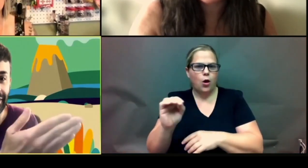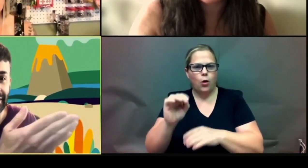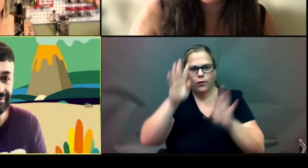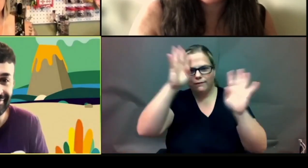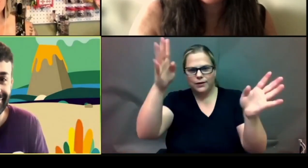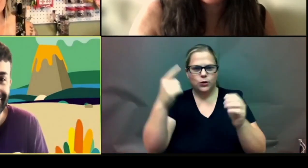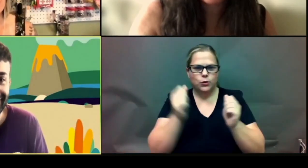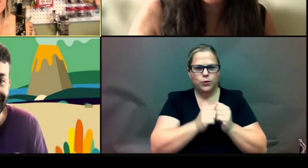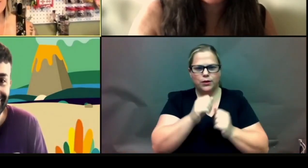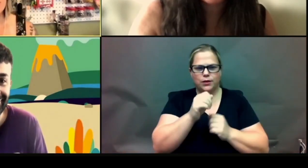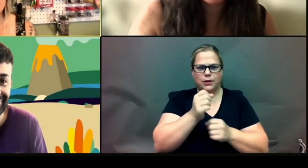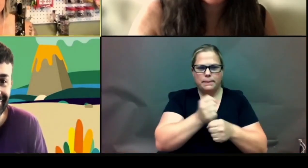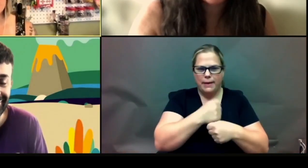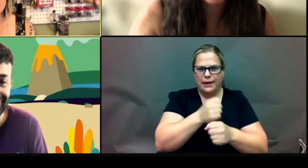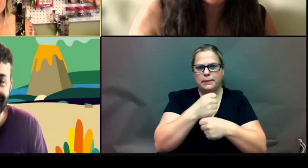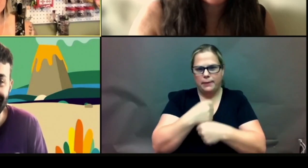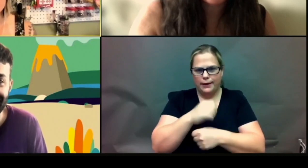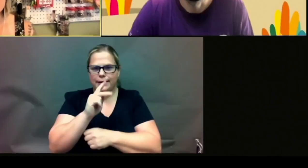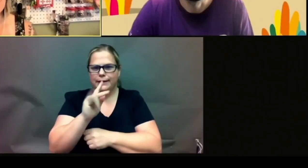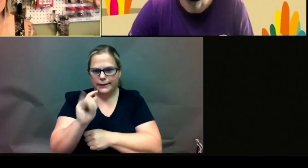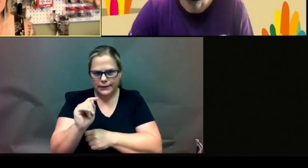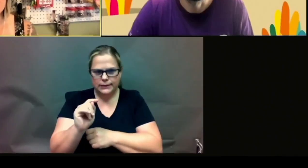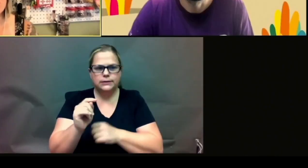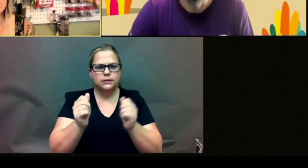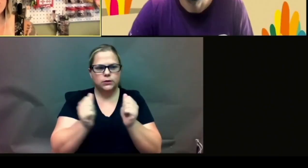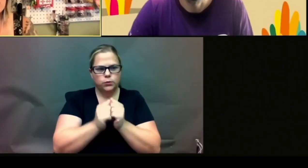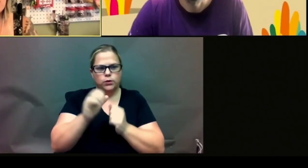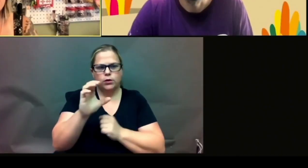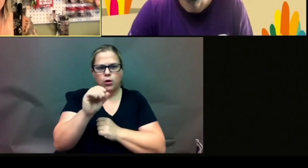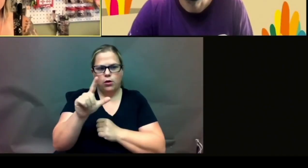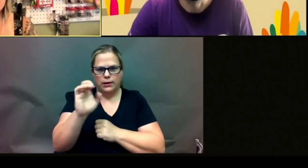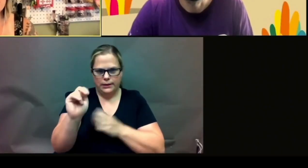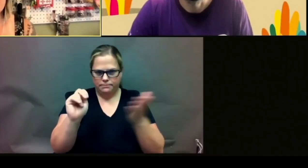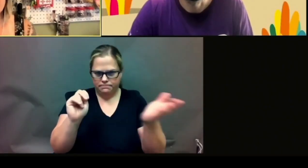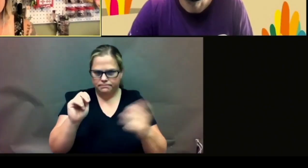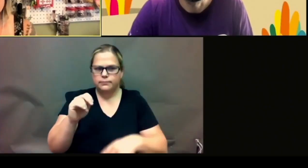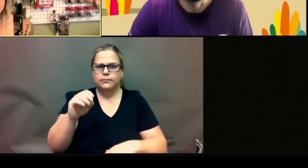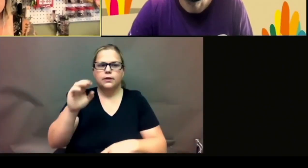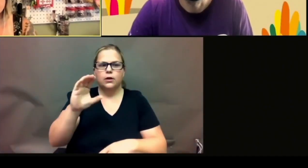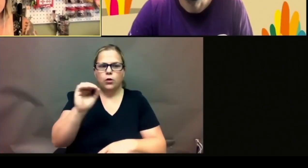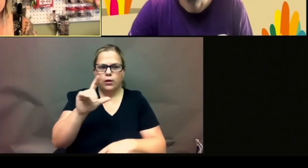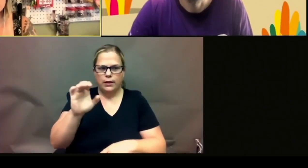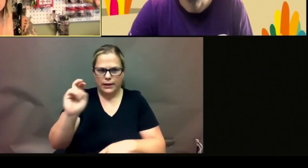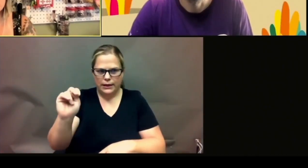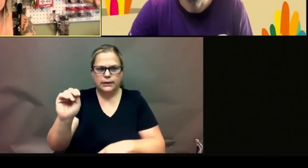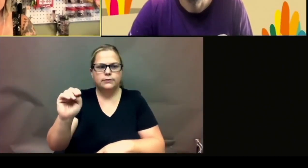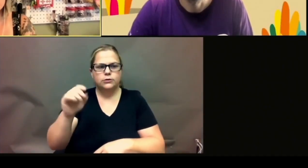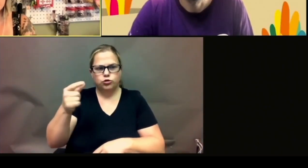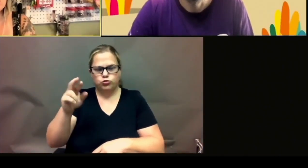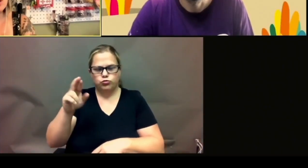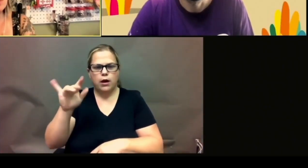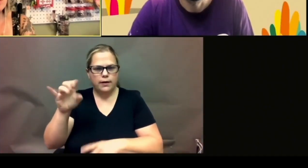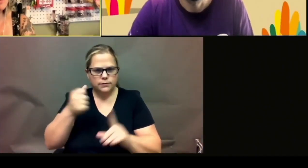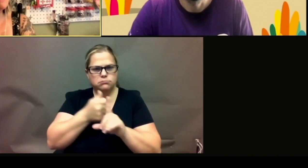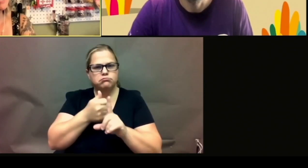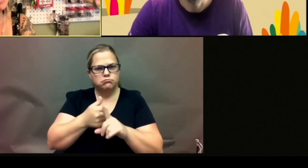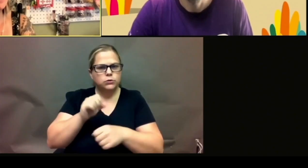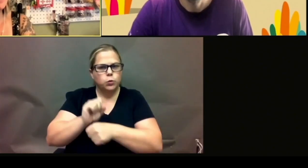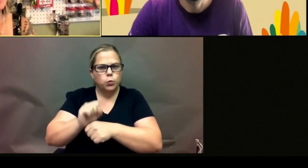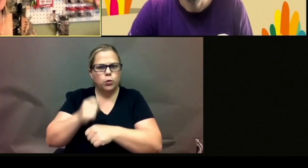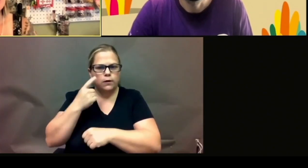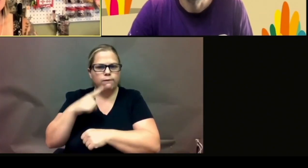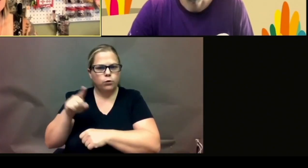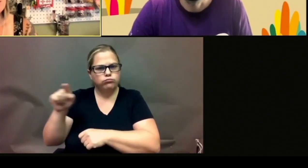with Colleen. And I'm Colleen Graves. I work at Makey Makey. I have for the last 5 years. I taught in education for